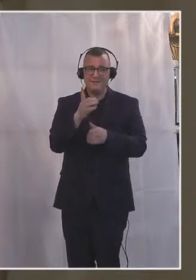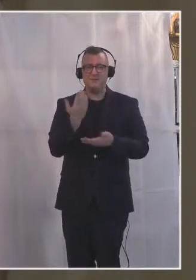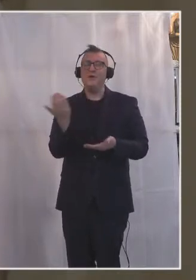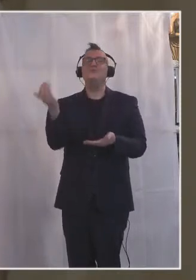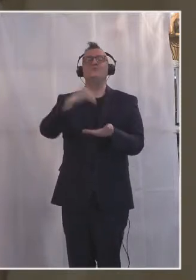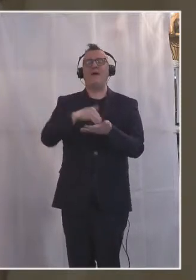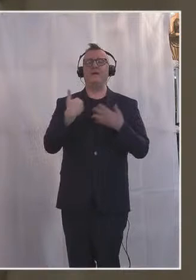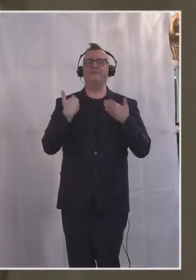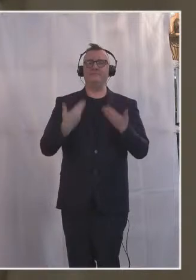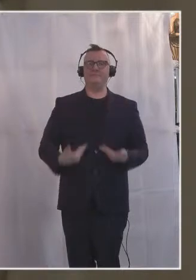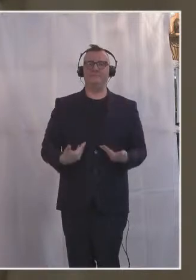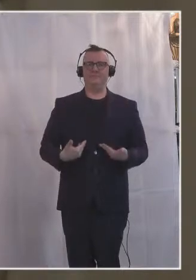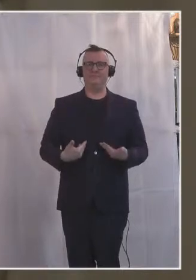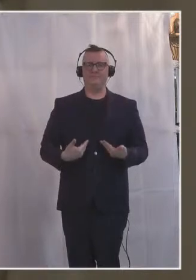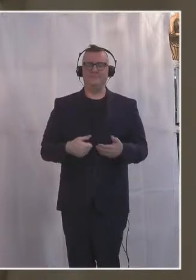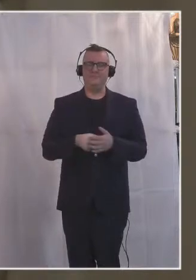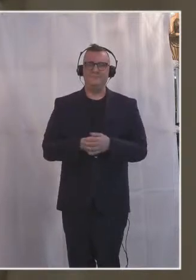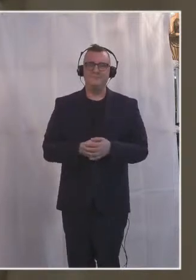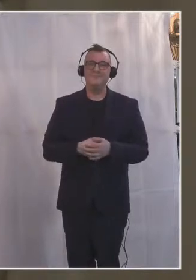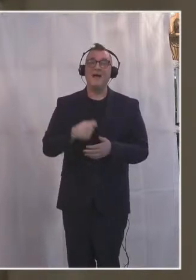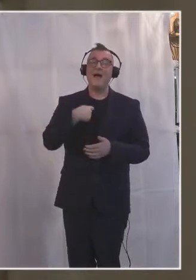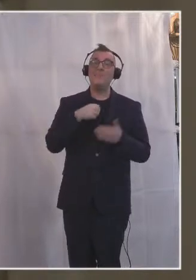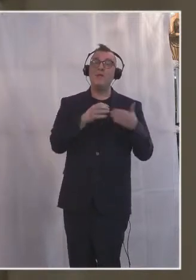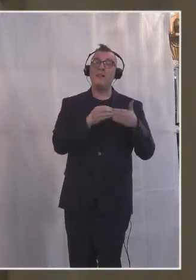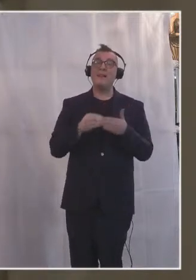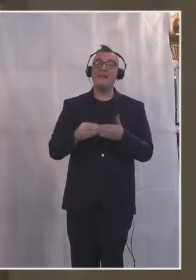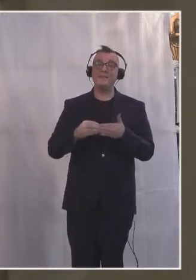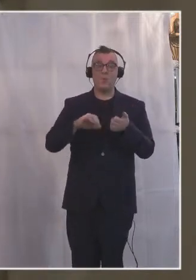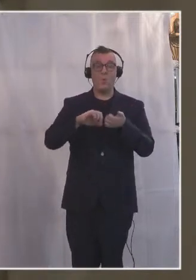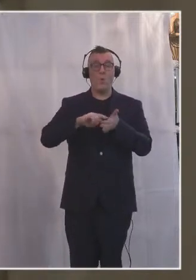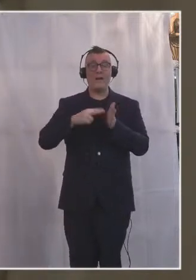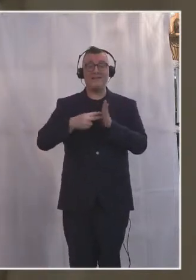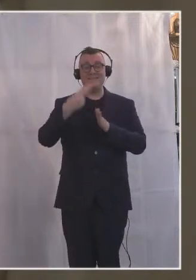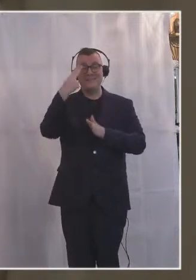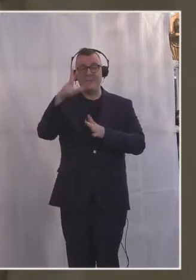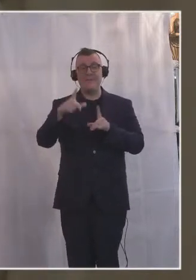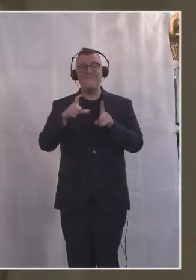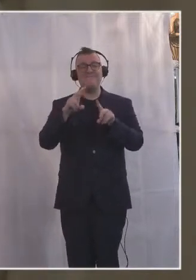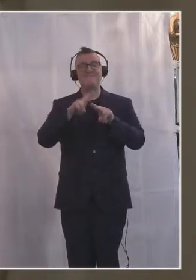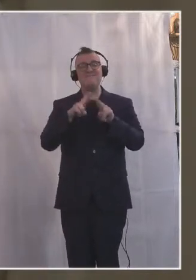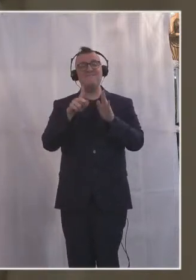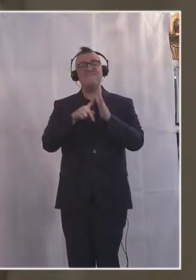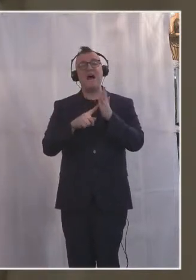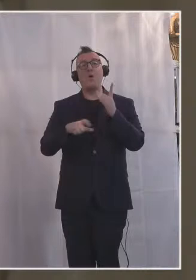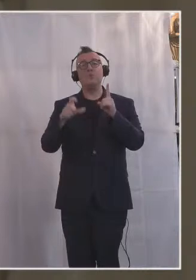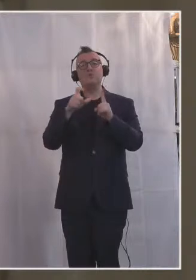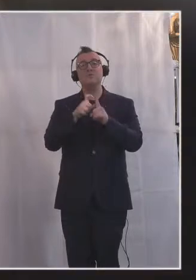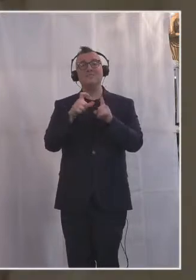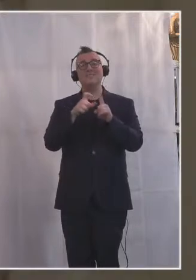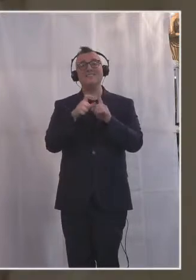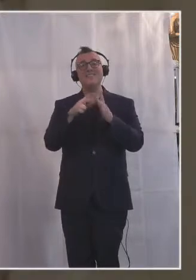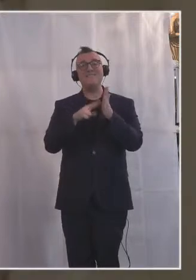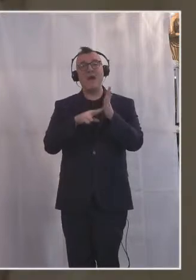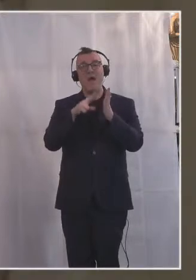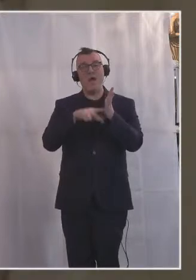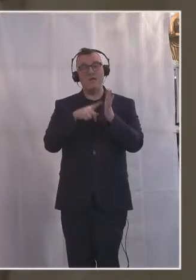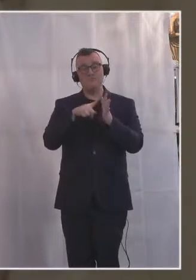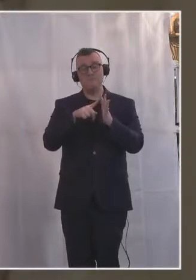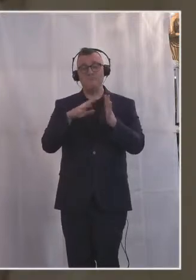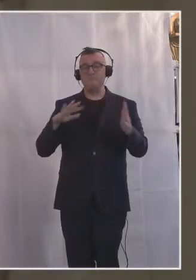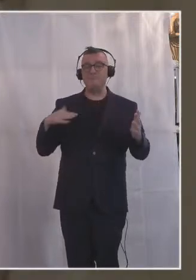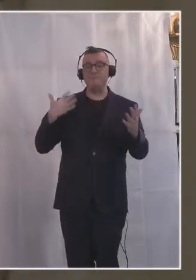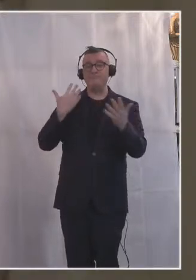I lead Foundervine. We're an organization that's been on a mission these last 5 years. We're on a mission to remove